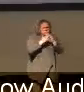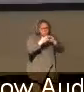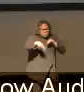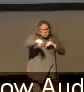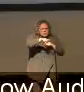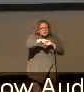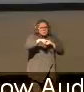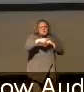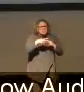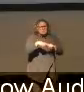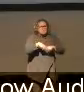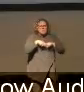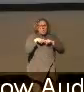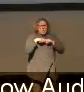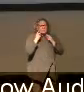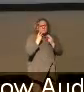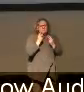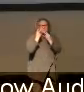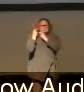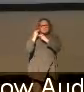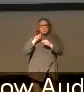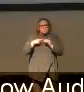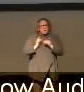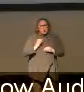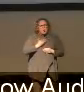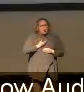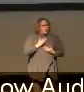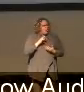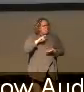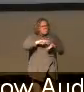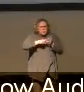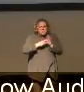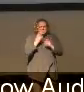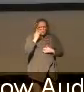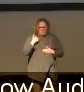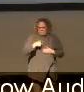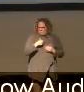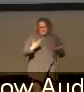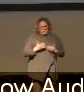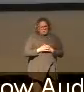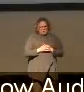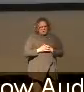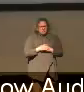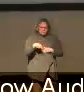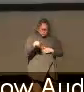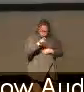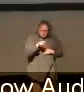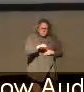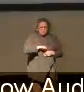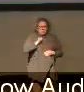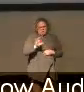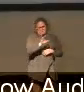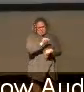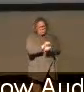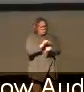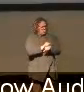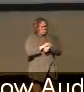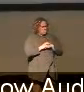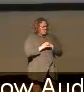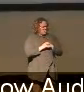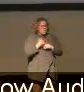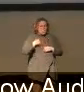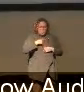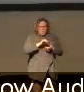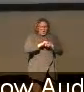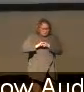on our purpose. Be super proud of the work you're doing and what we accomplish as a collective team.